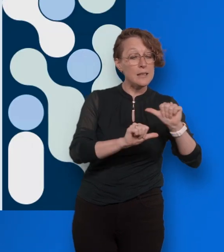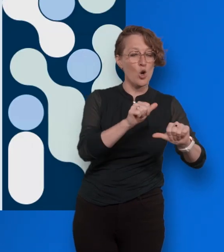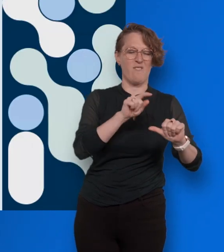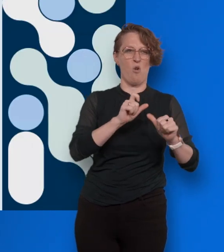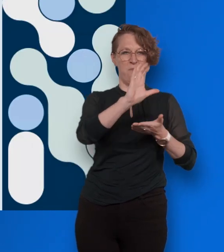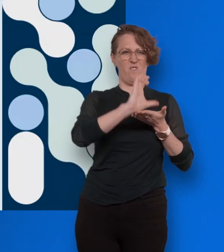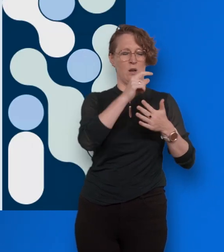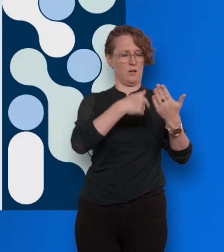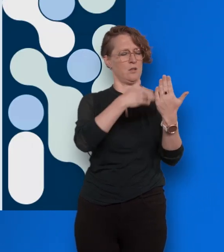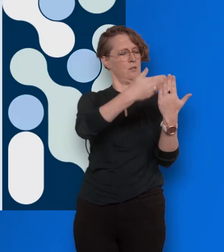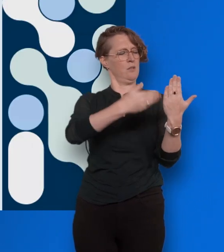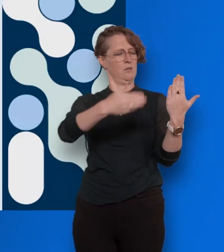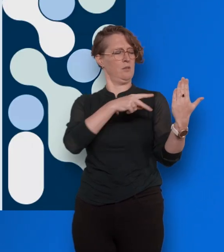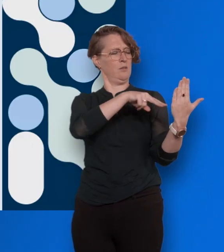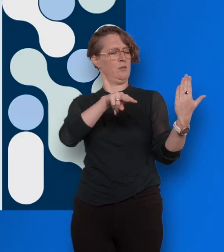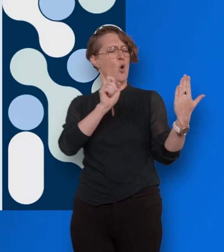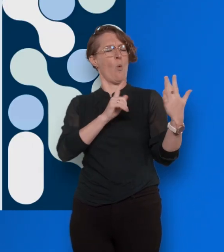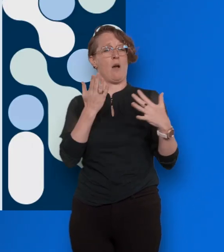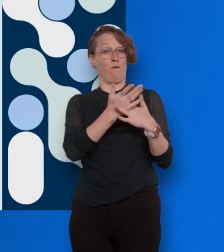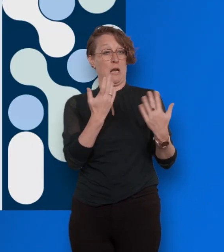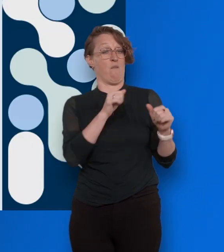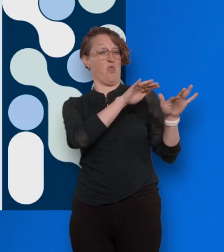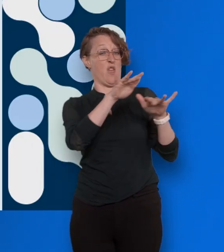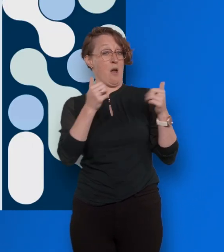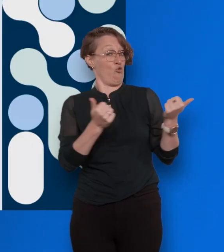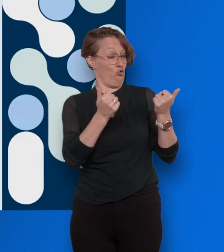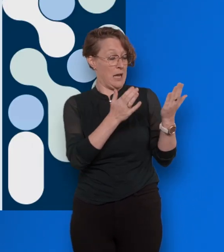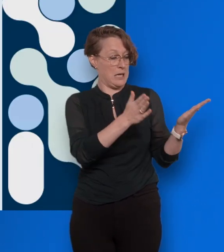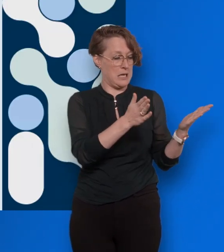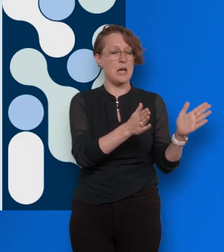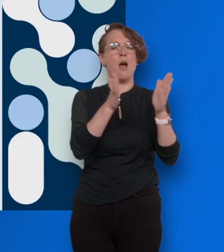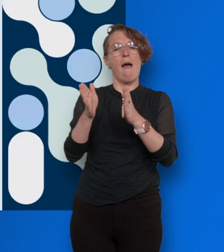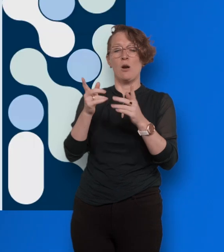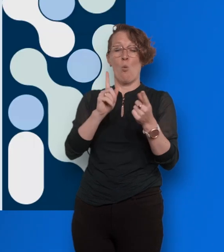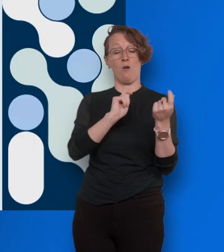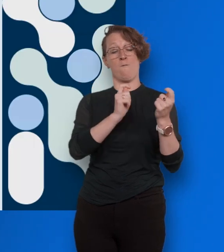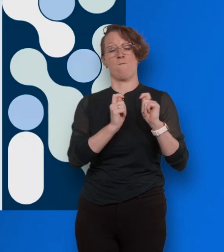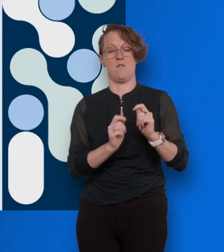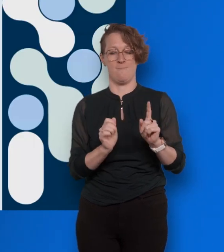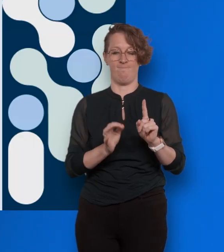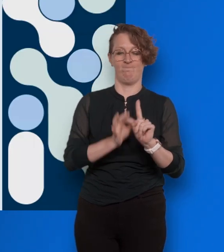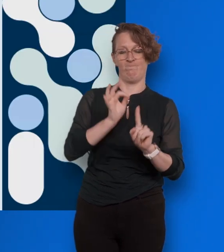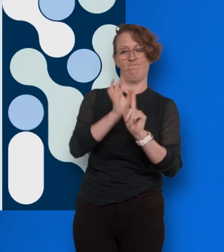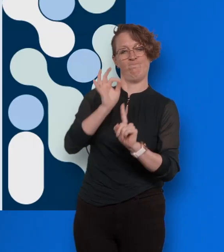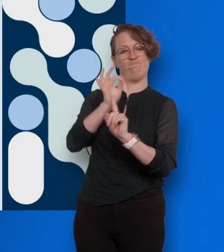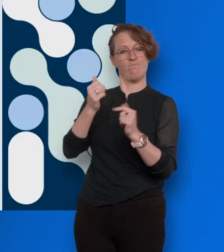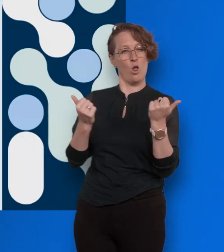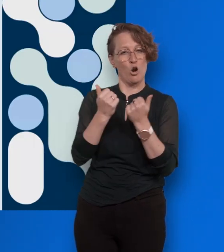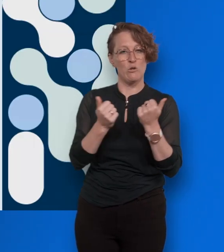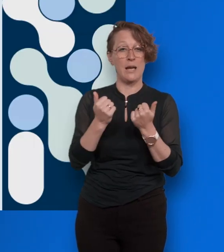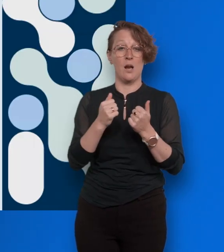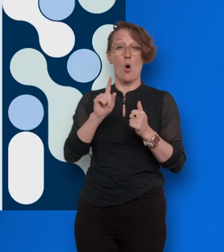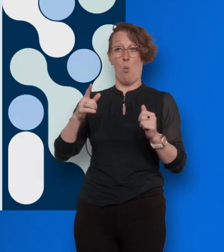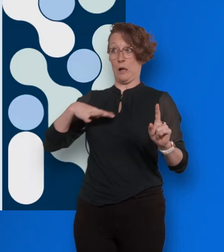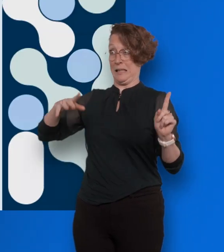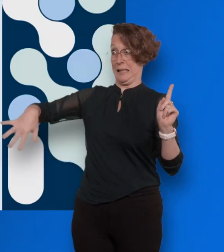got a bit of an idea of what interventions are in place already, and what changes are being made and what needs are being responded